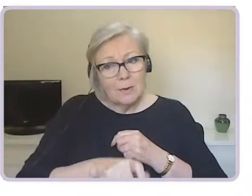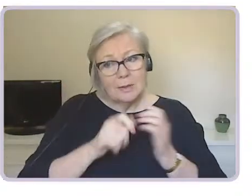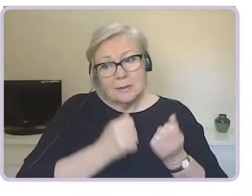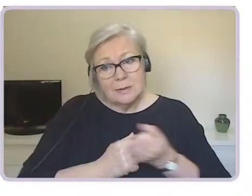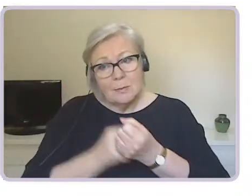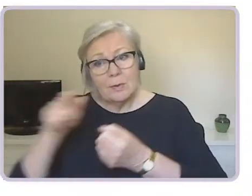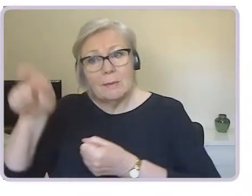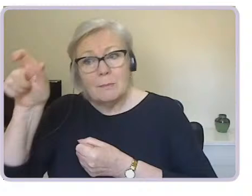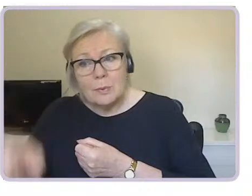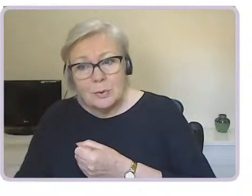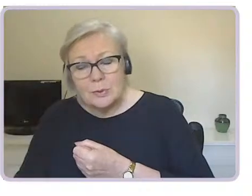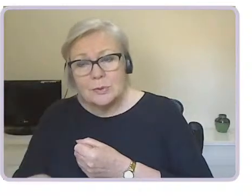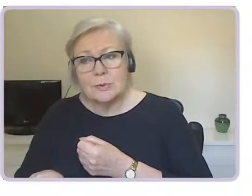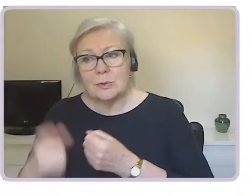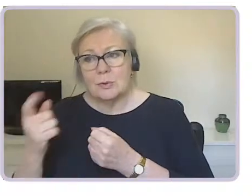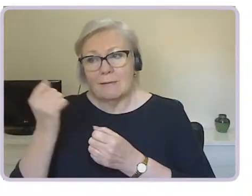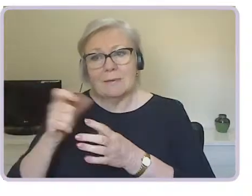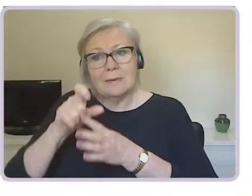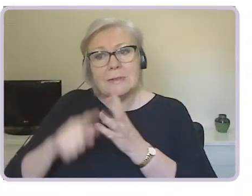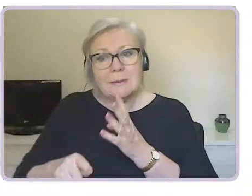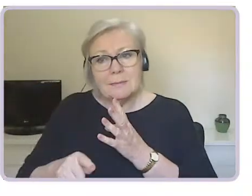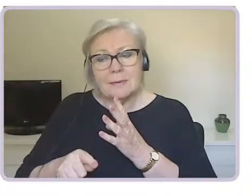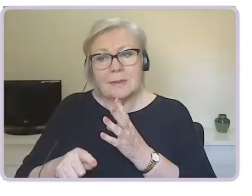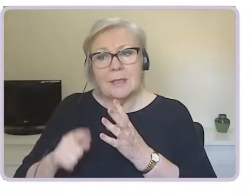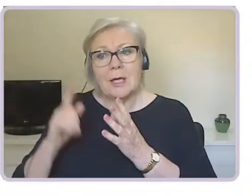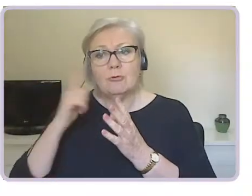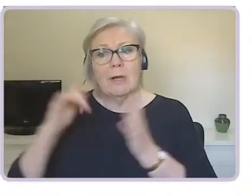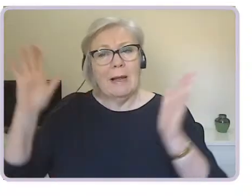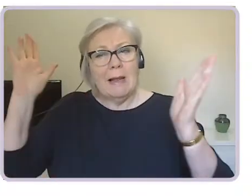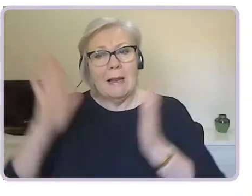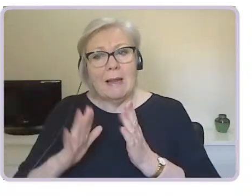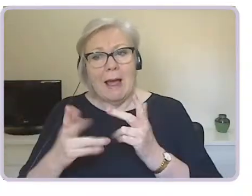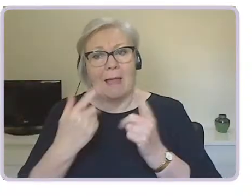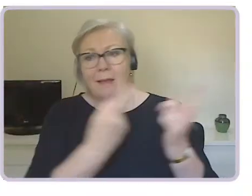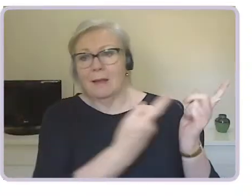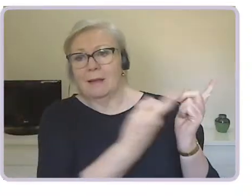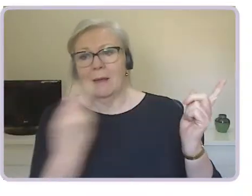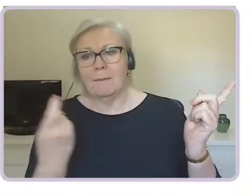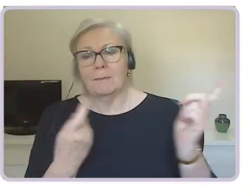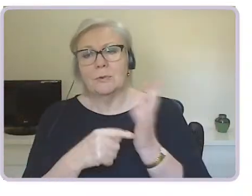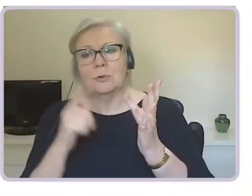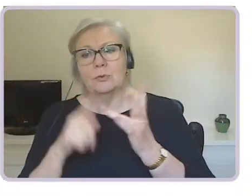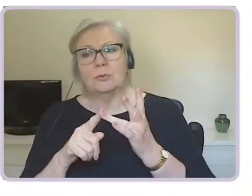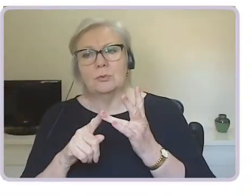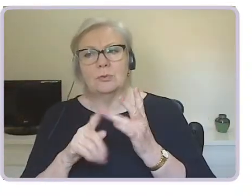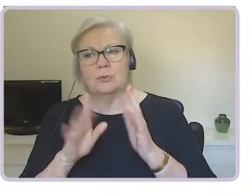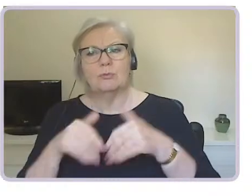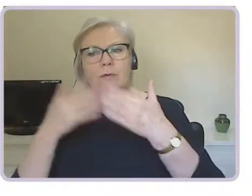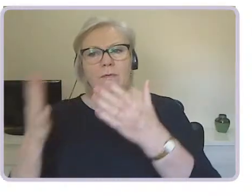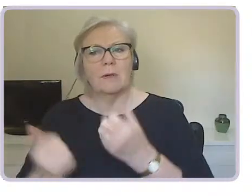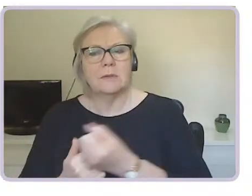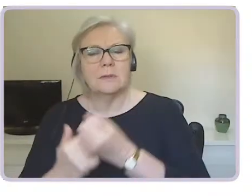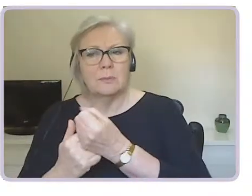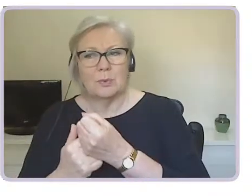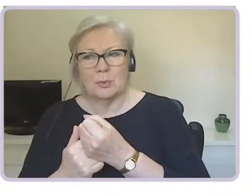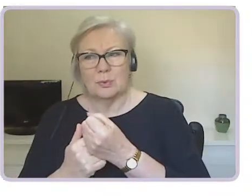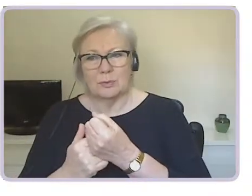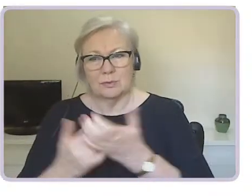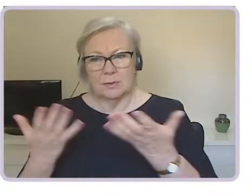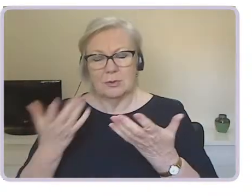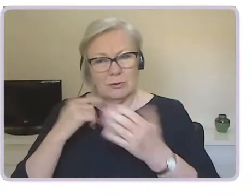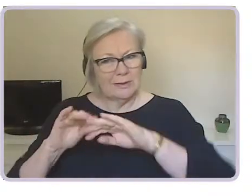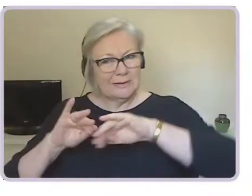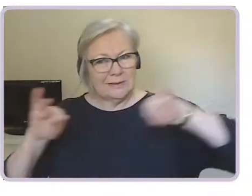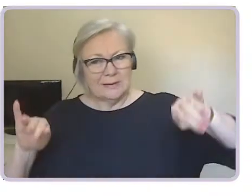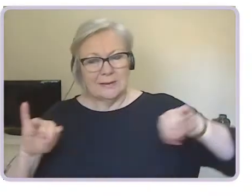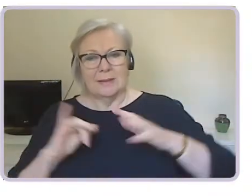with a disability, to reduce social contact and potentially compensate them for having to not be able to work